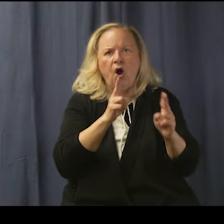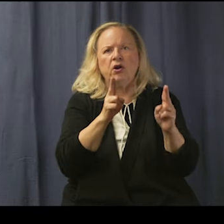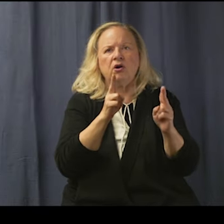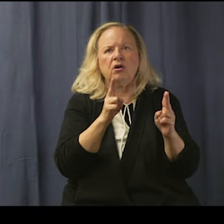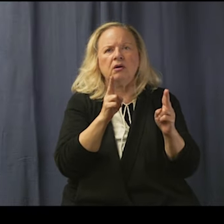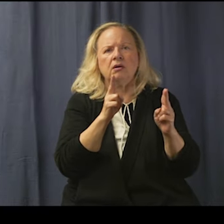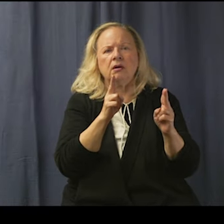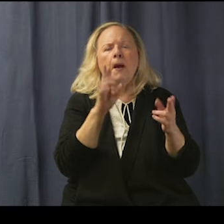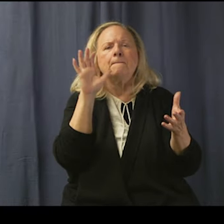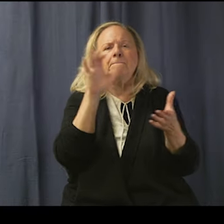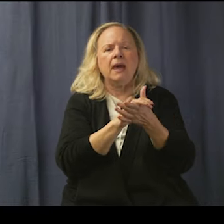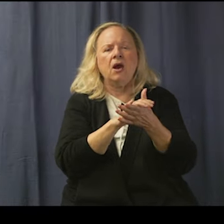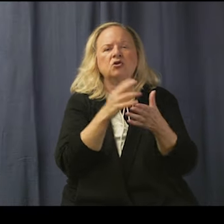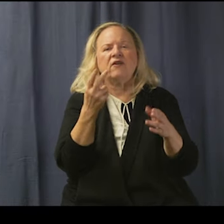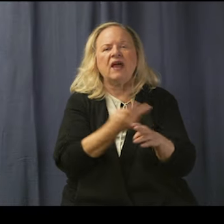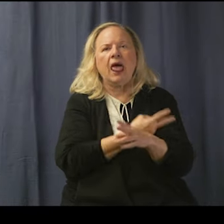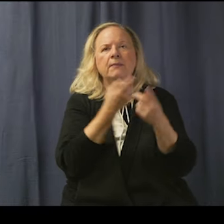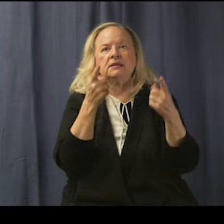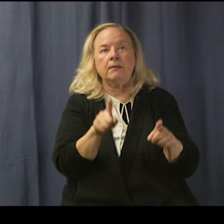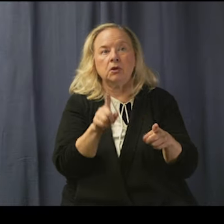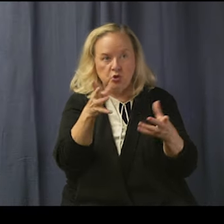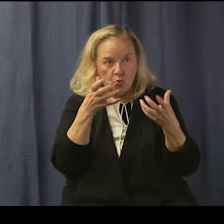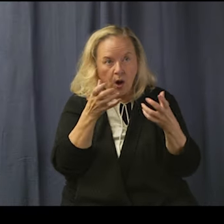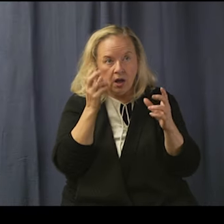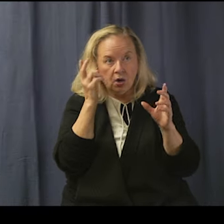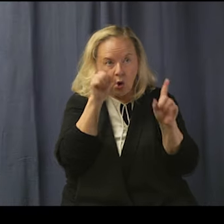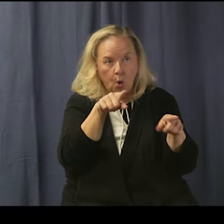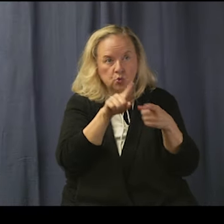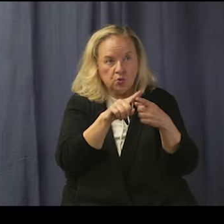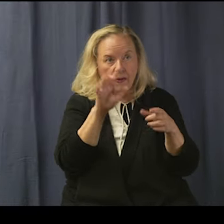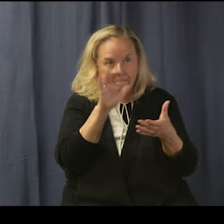The marriage of the Lamb is come. How many of you want to be at the marriage?